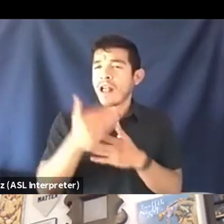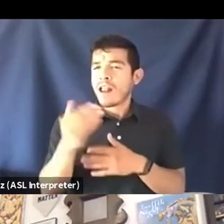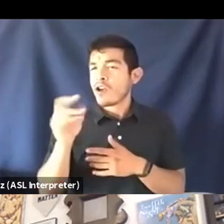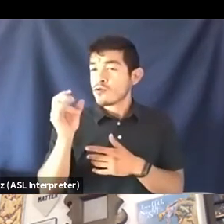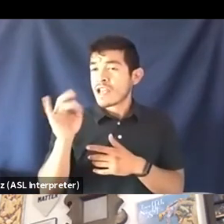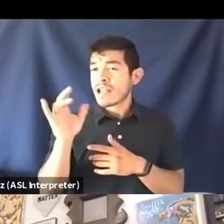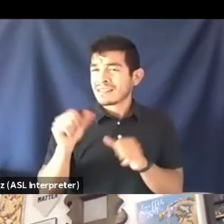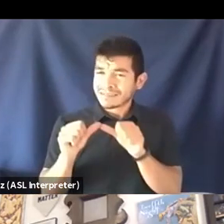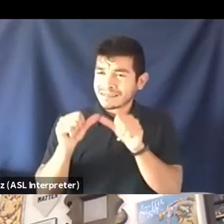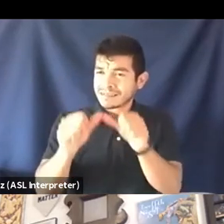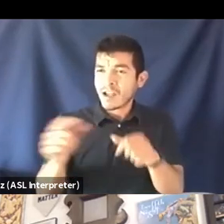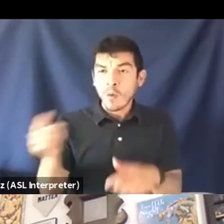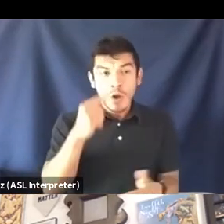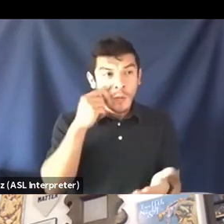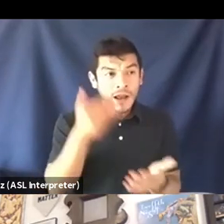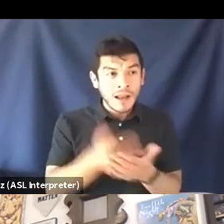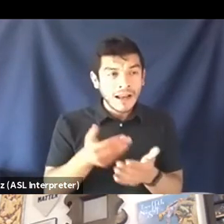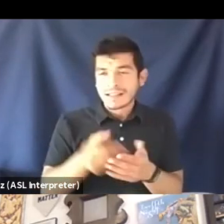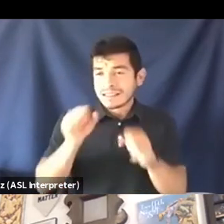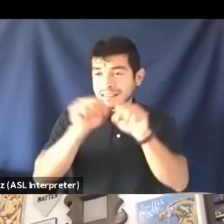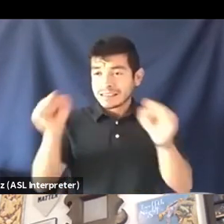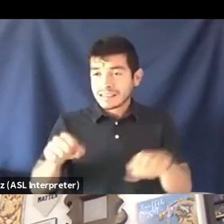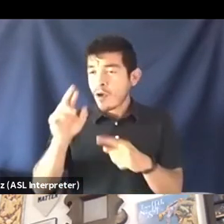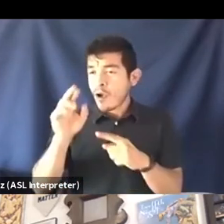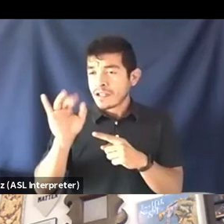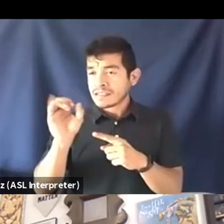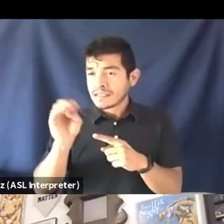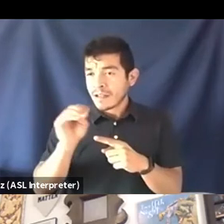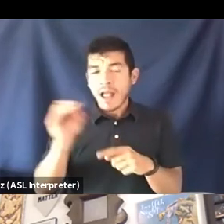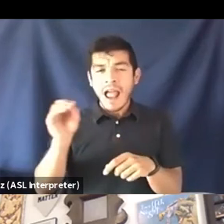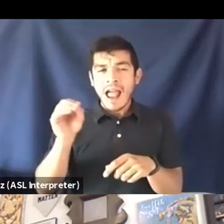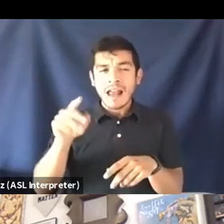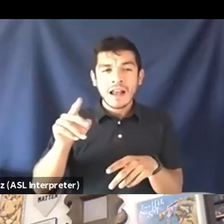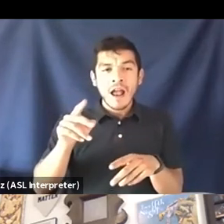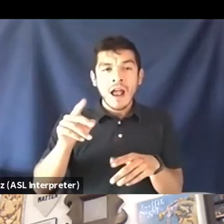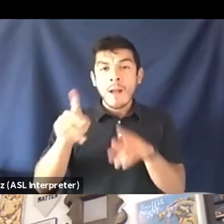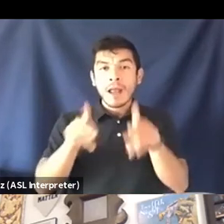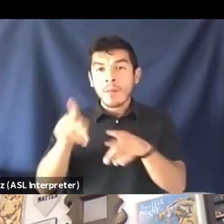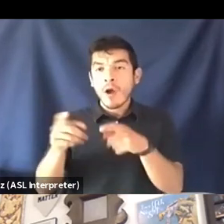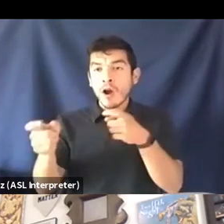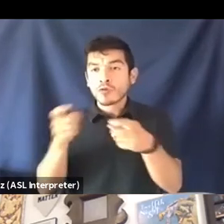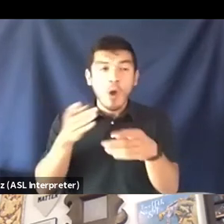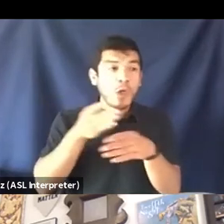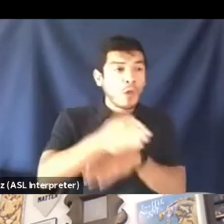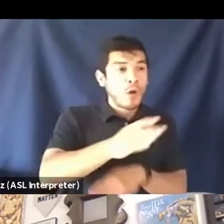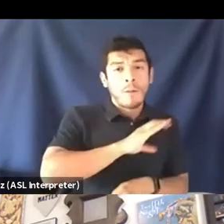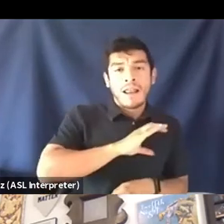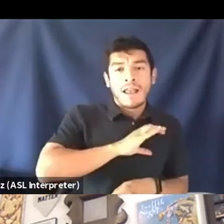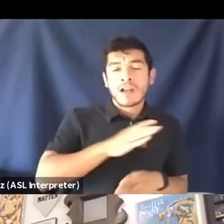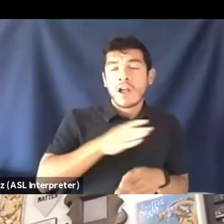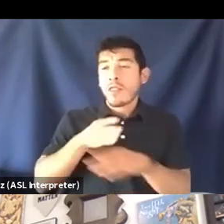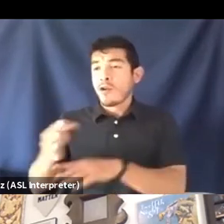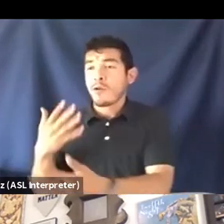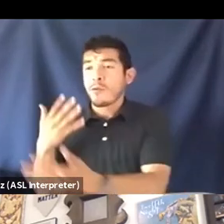have mentioned, we are witnessing systemic racism and population control through policing, through imprisonment, through